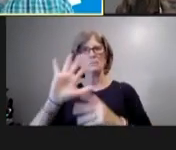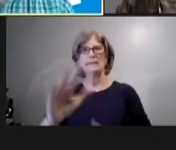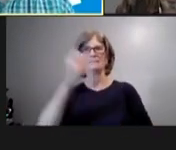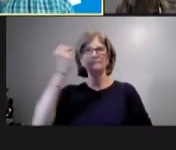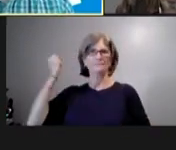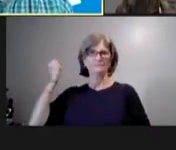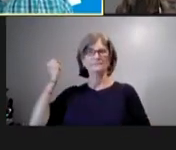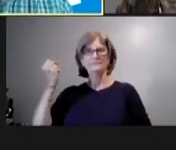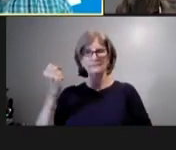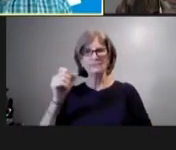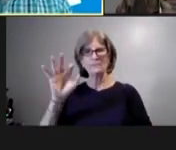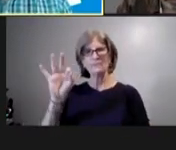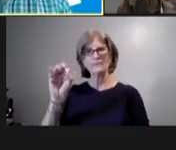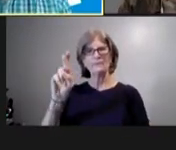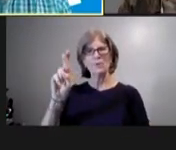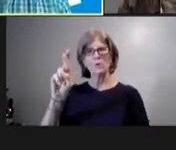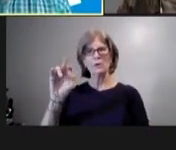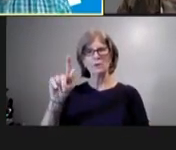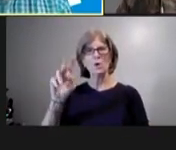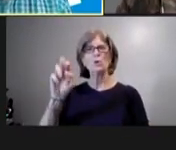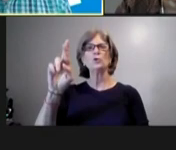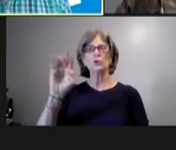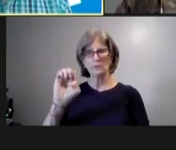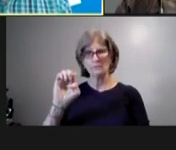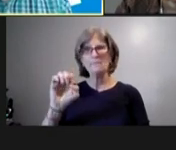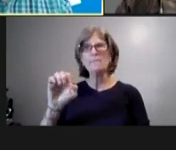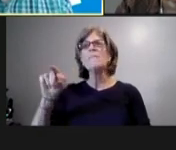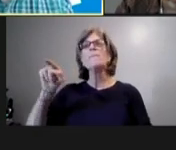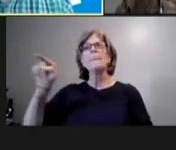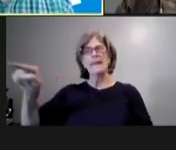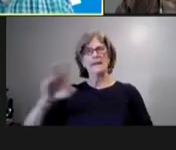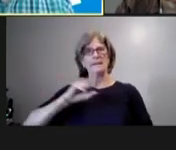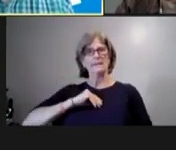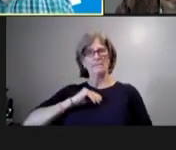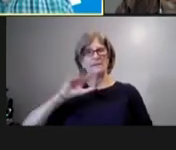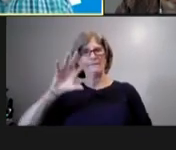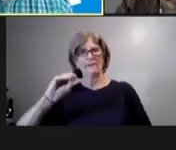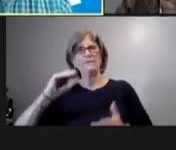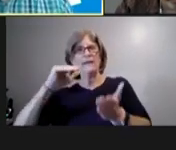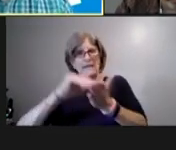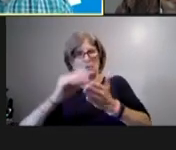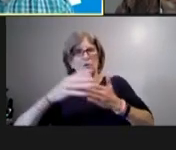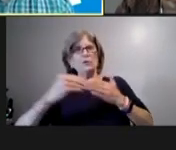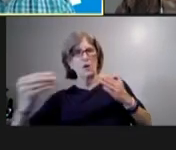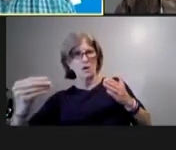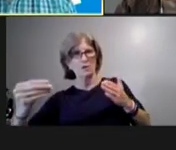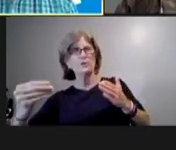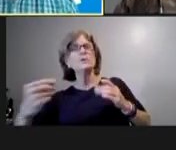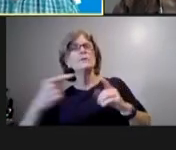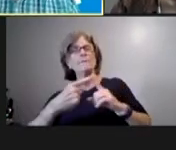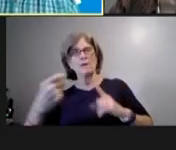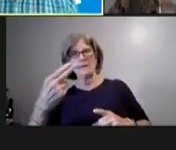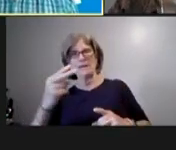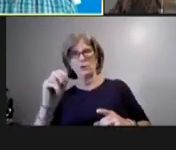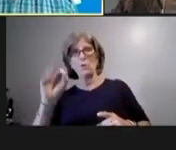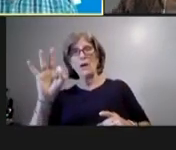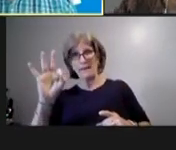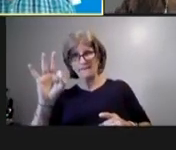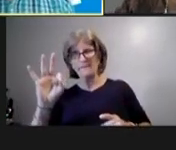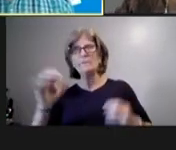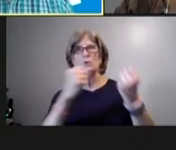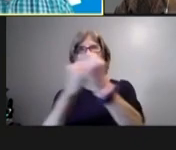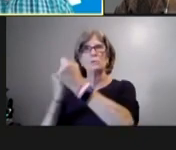You know, Action Housing accepted about $50,000 from the HOF last year to support